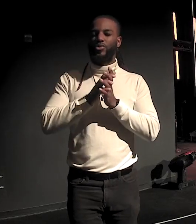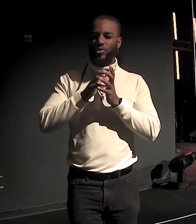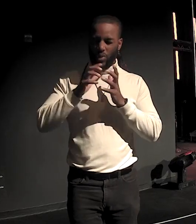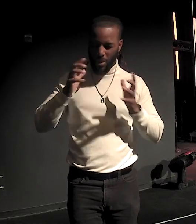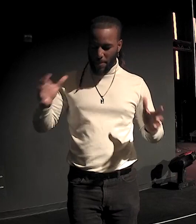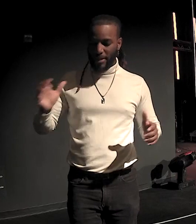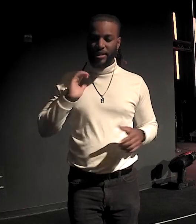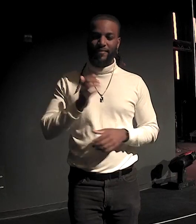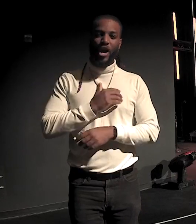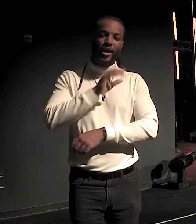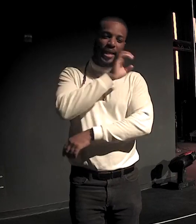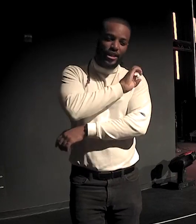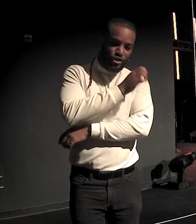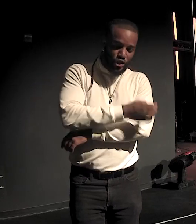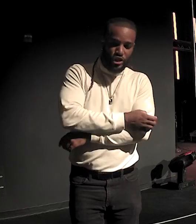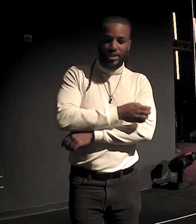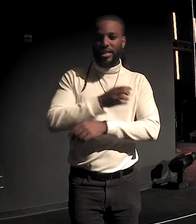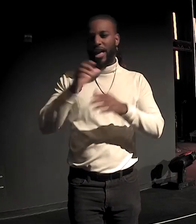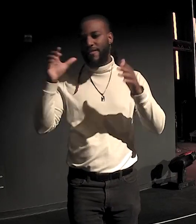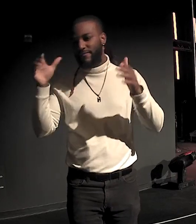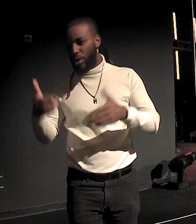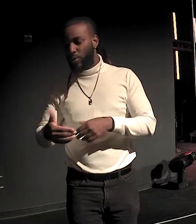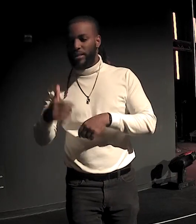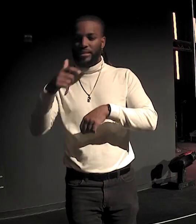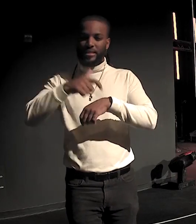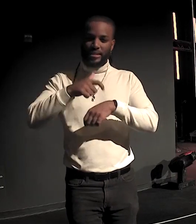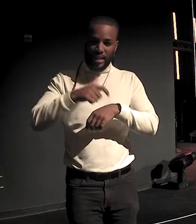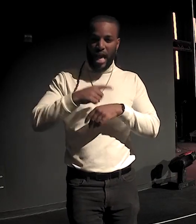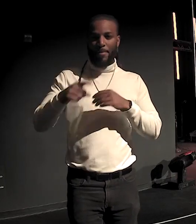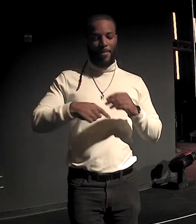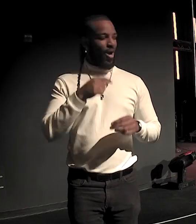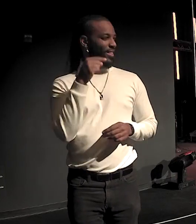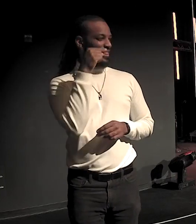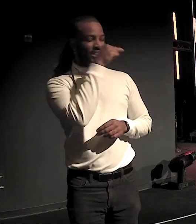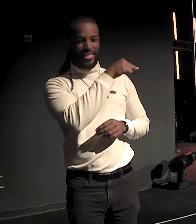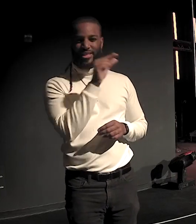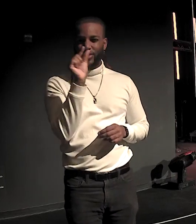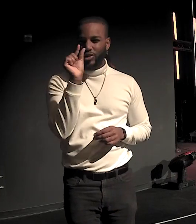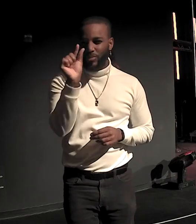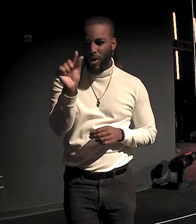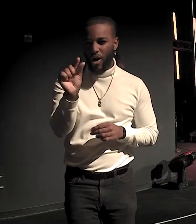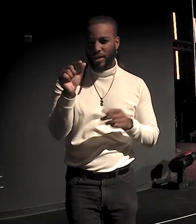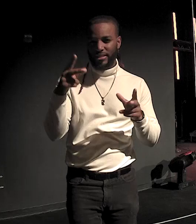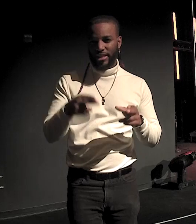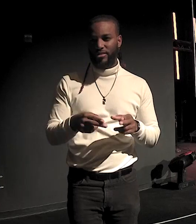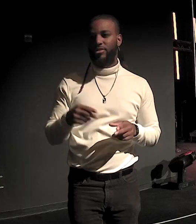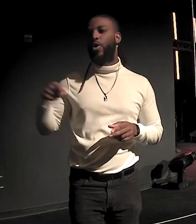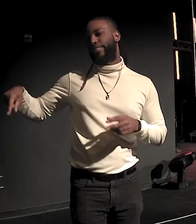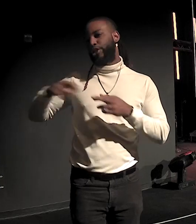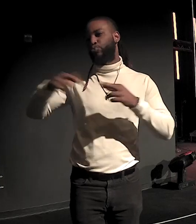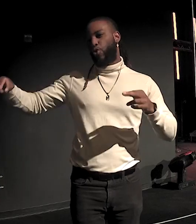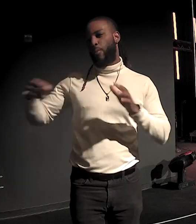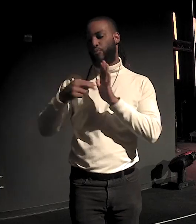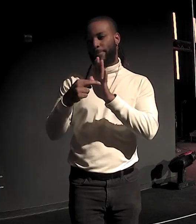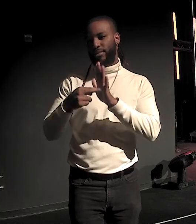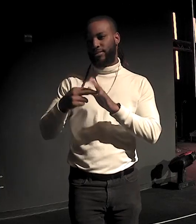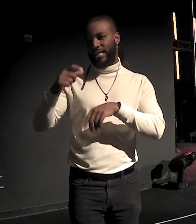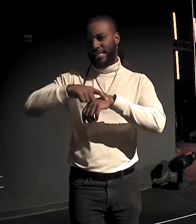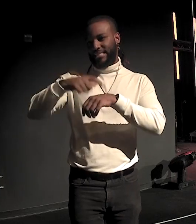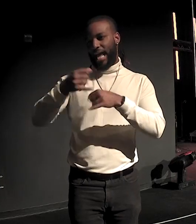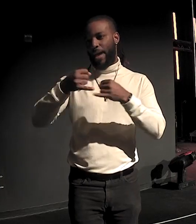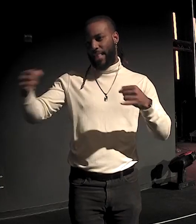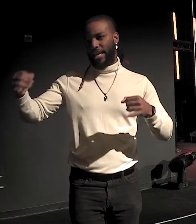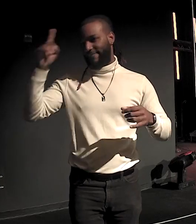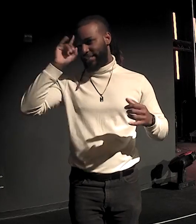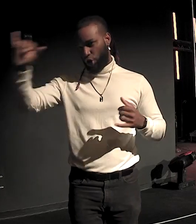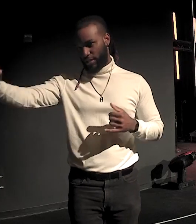our energy and focus and time all about this small section of the great timeline